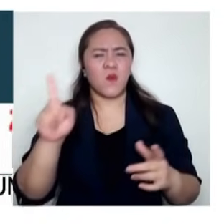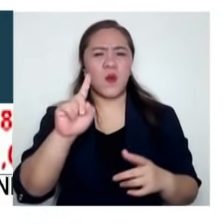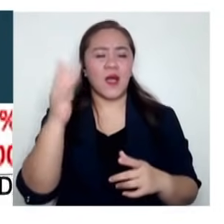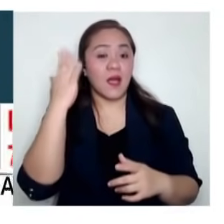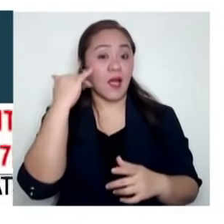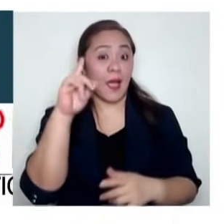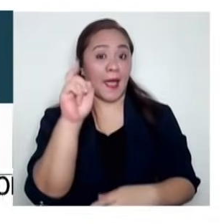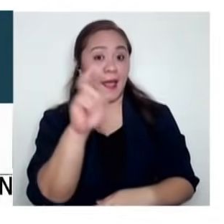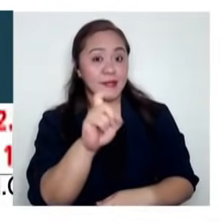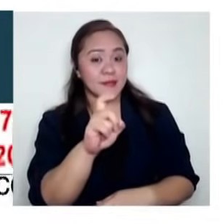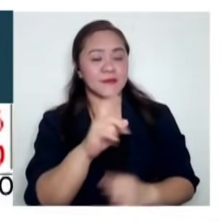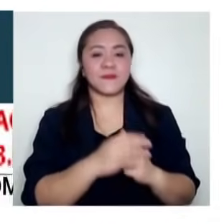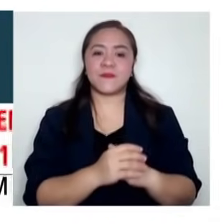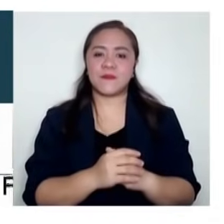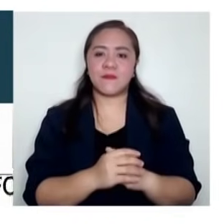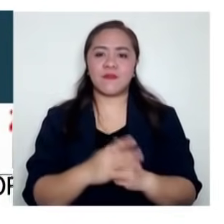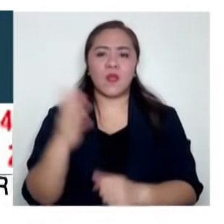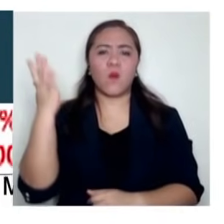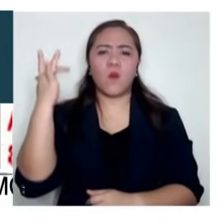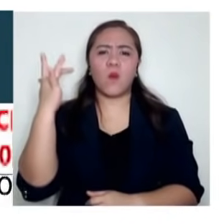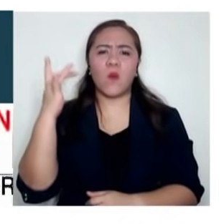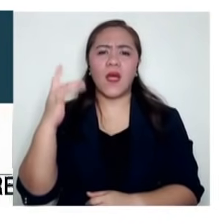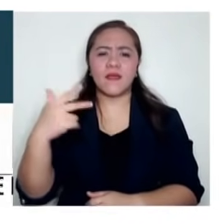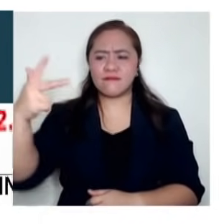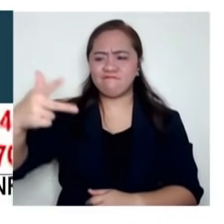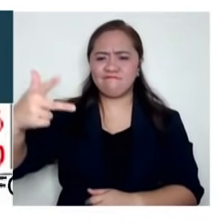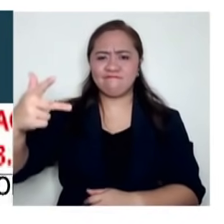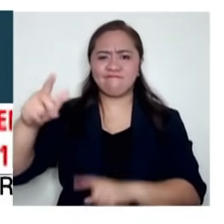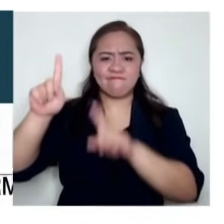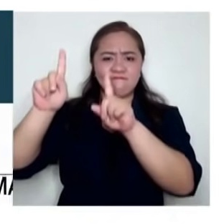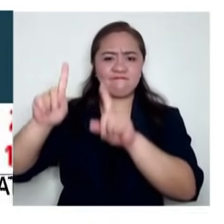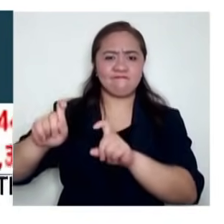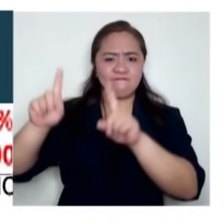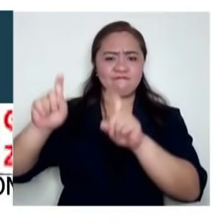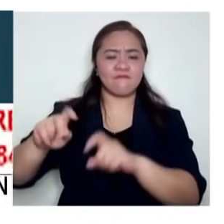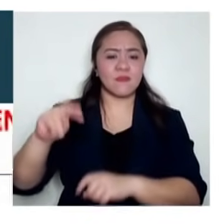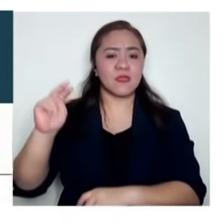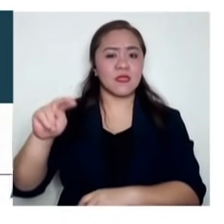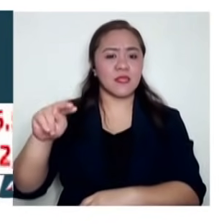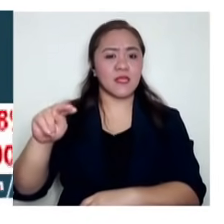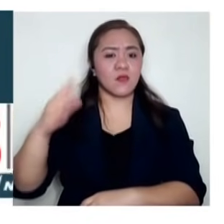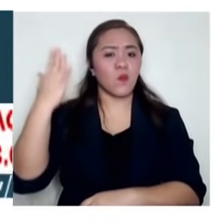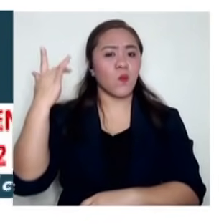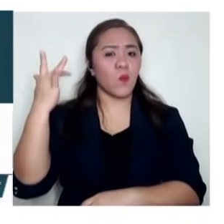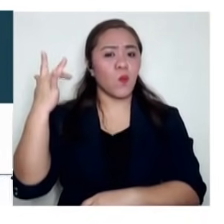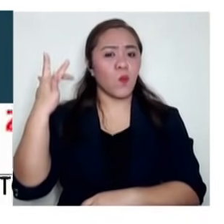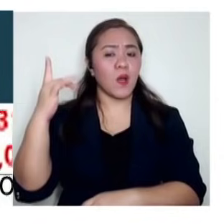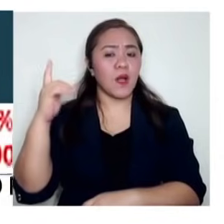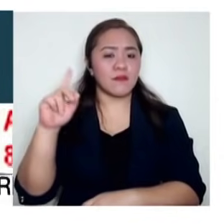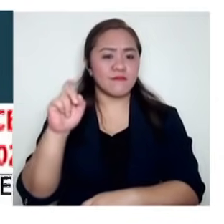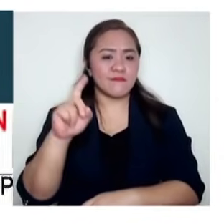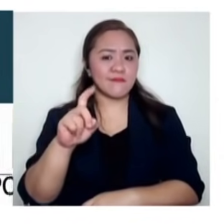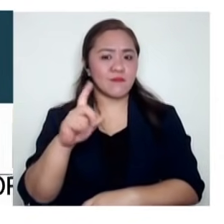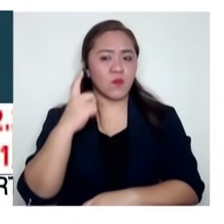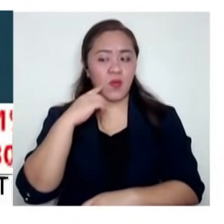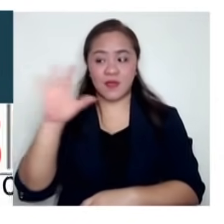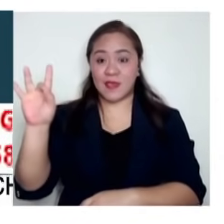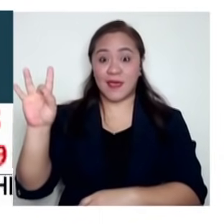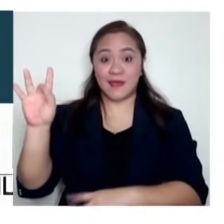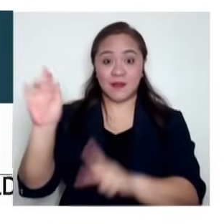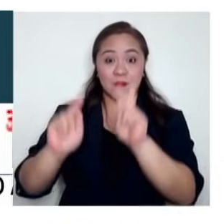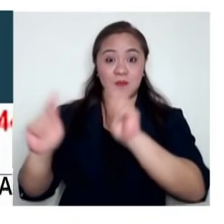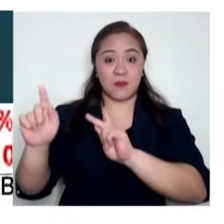was there a third test that was needed to be administered on these 8